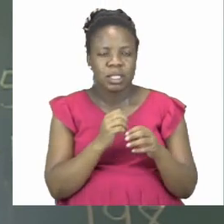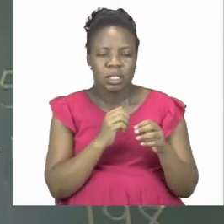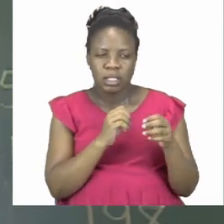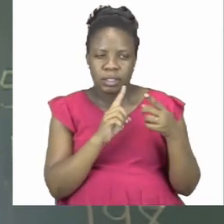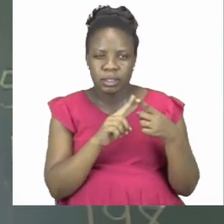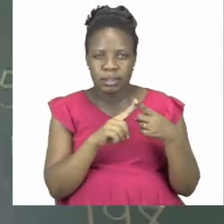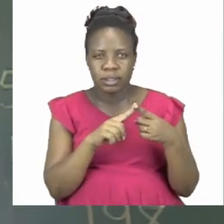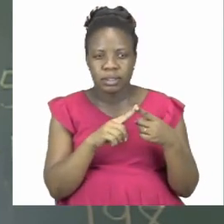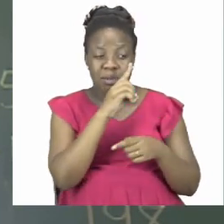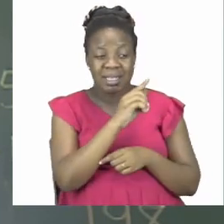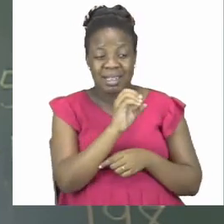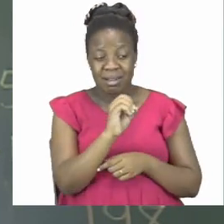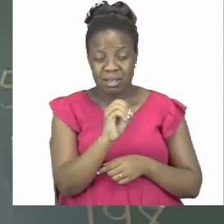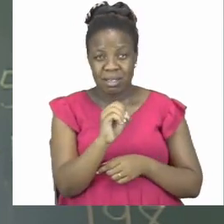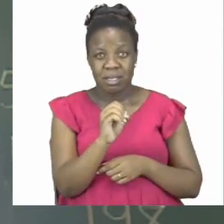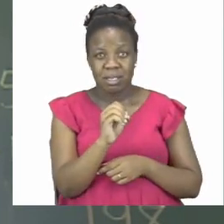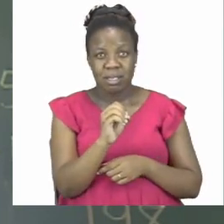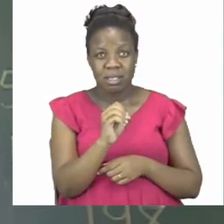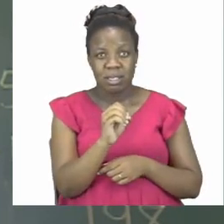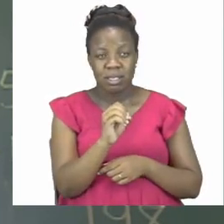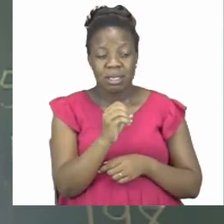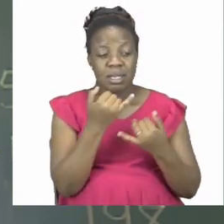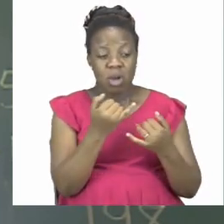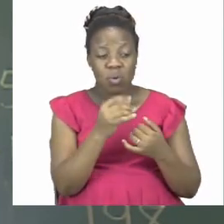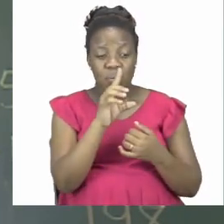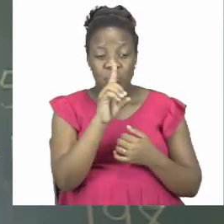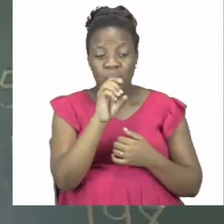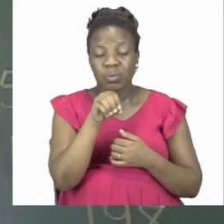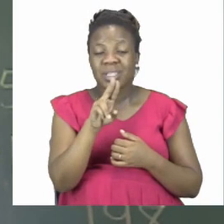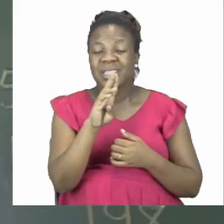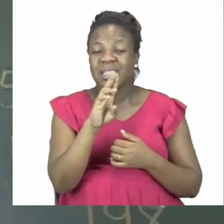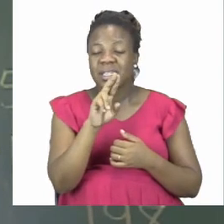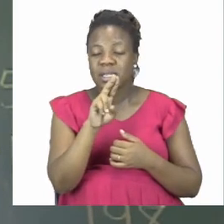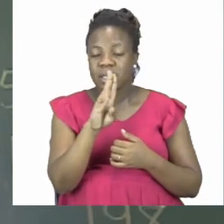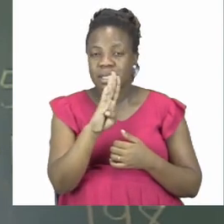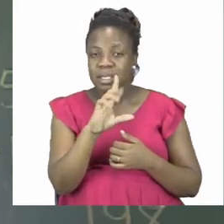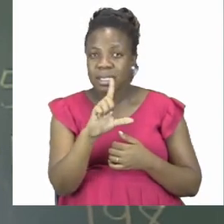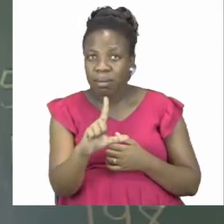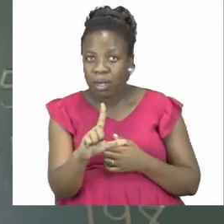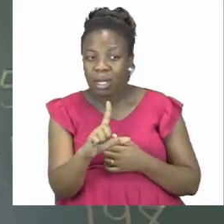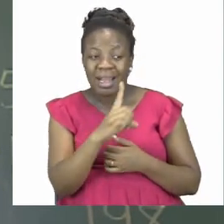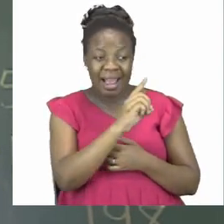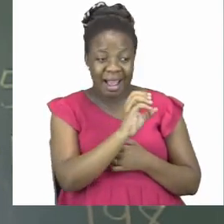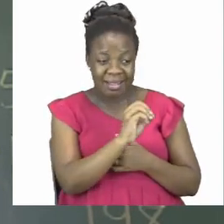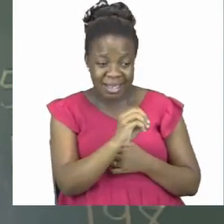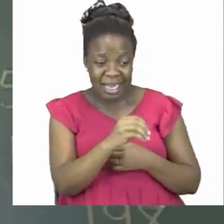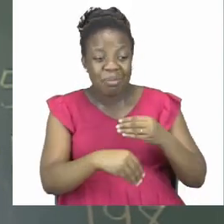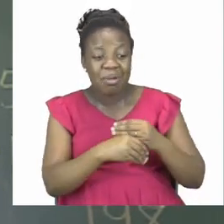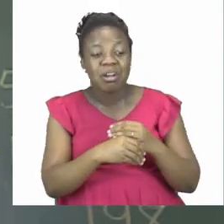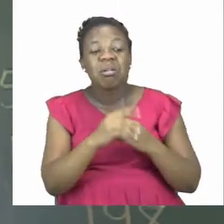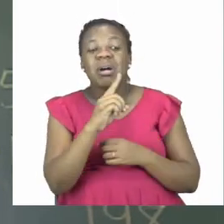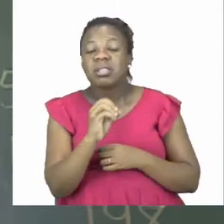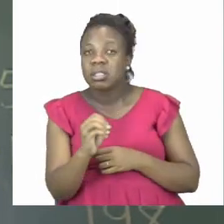Now, we know that if we say 100 plus 100, we will get 200. So